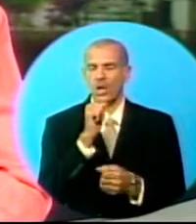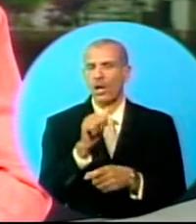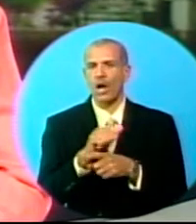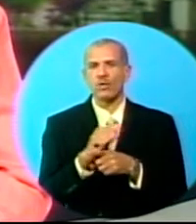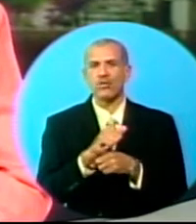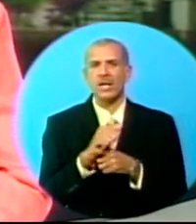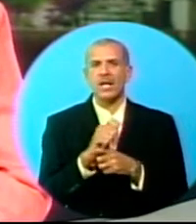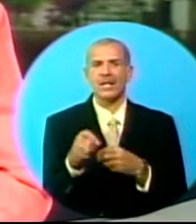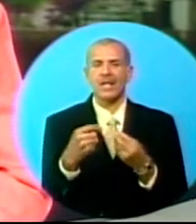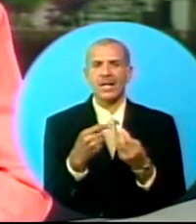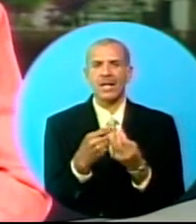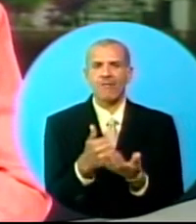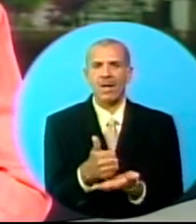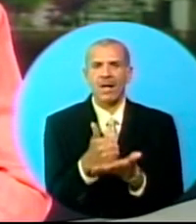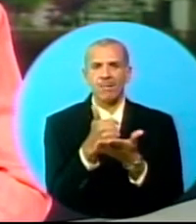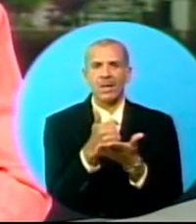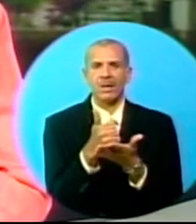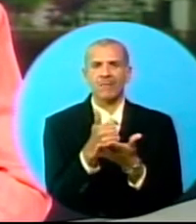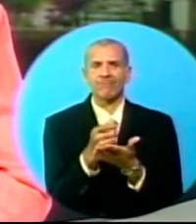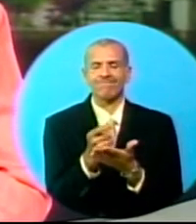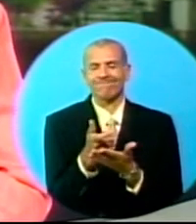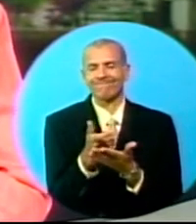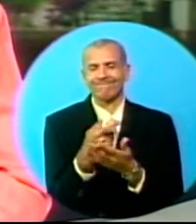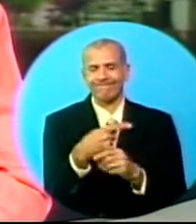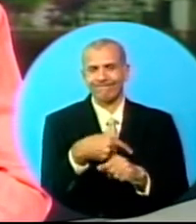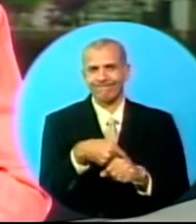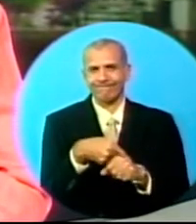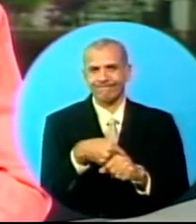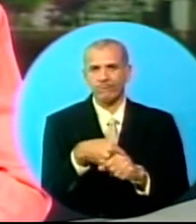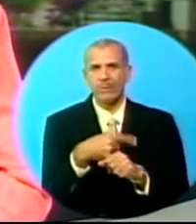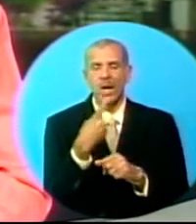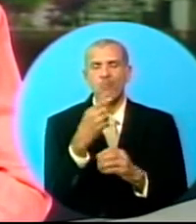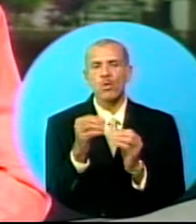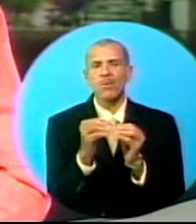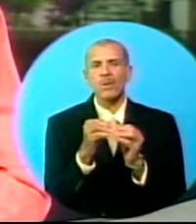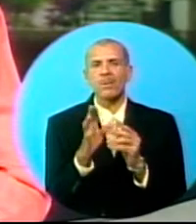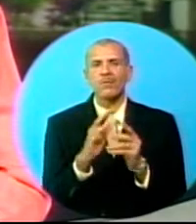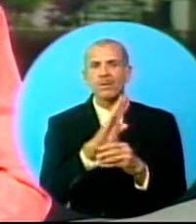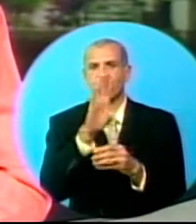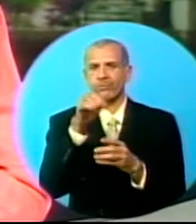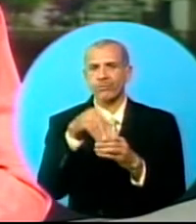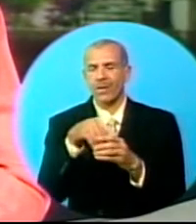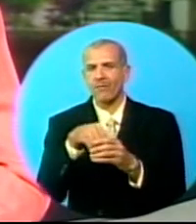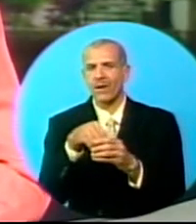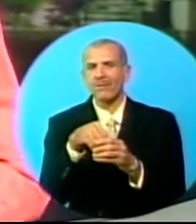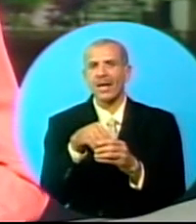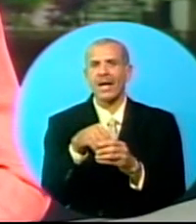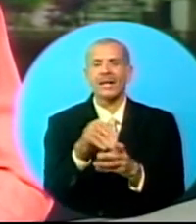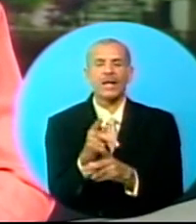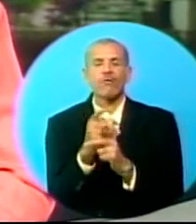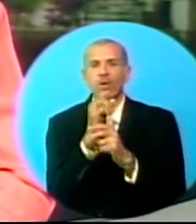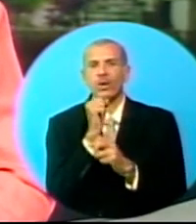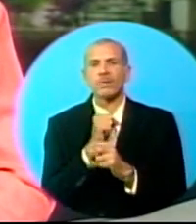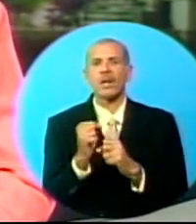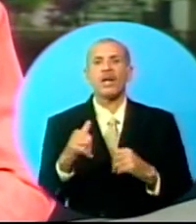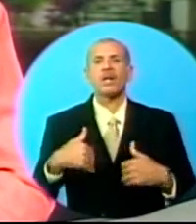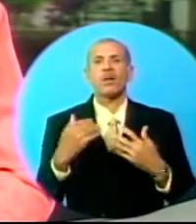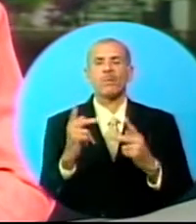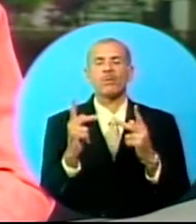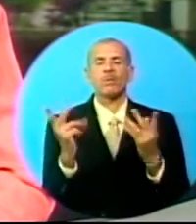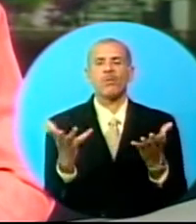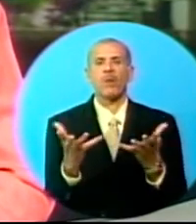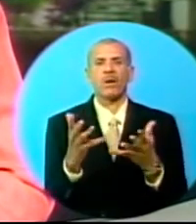emergencies. She notes that over time, more people have entered the profession of elder care as younger Barbadians seek